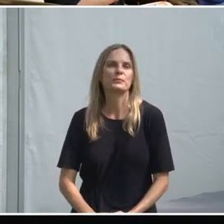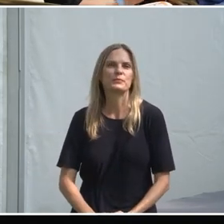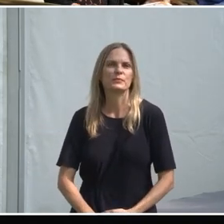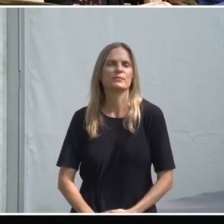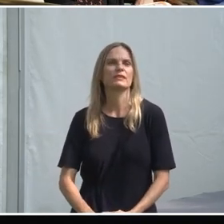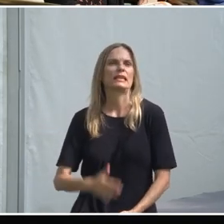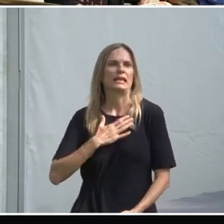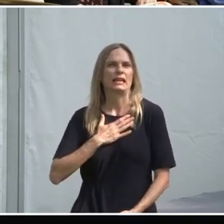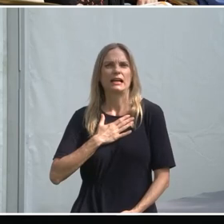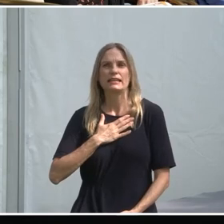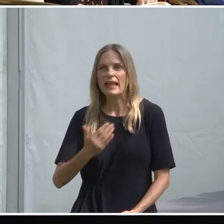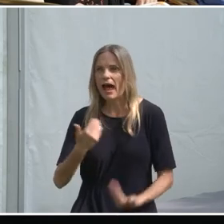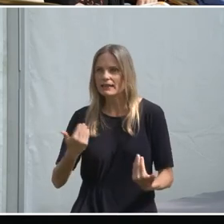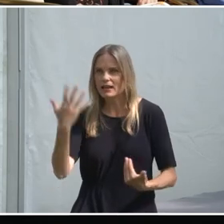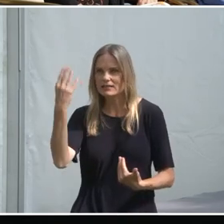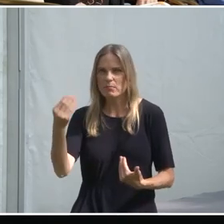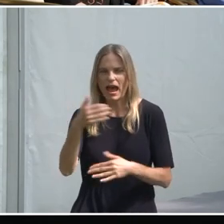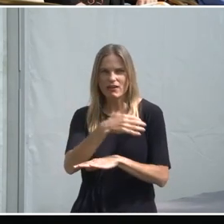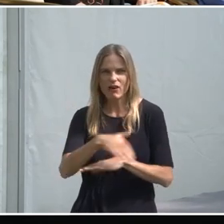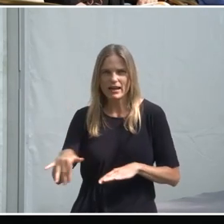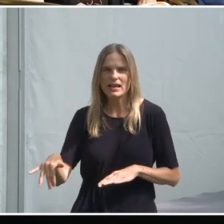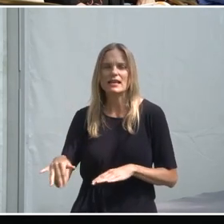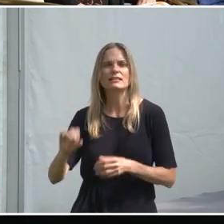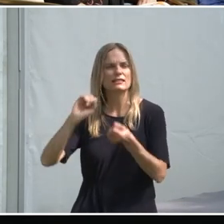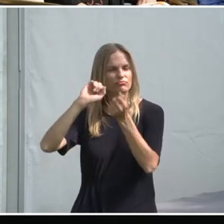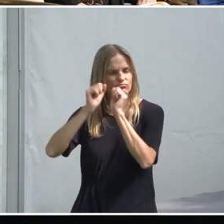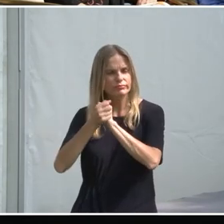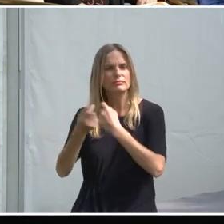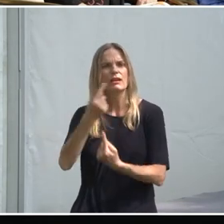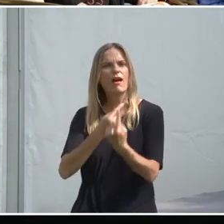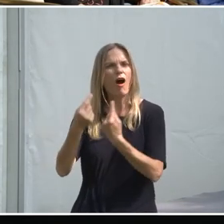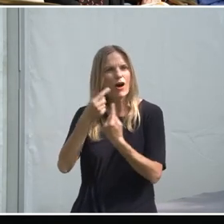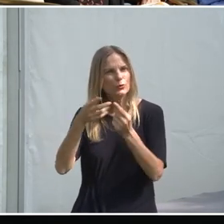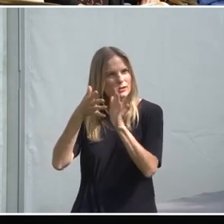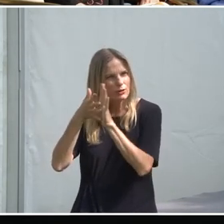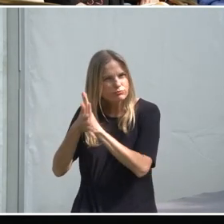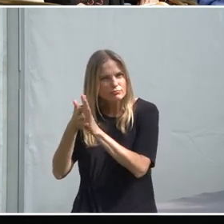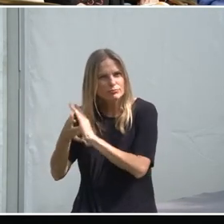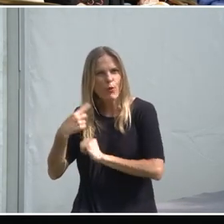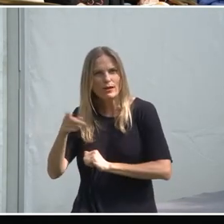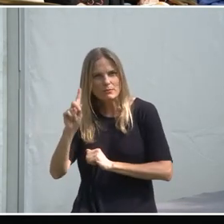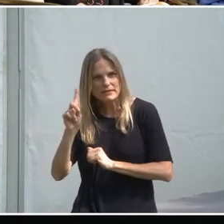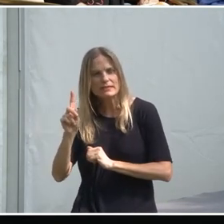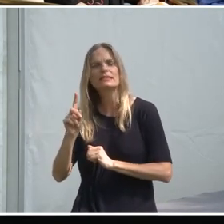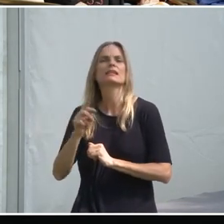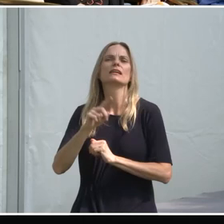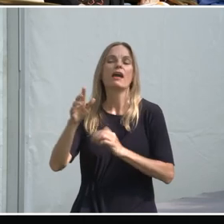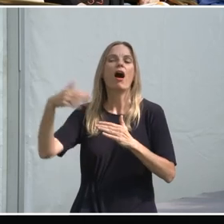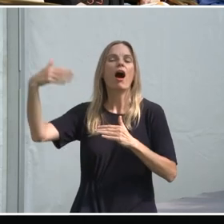Well, thank you for today. Remember that all insights from this debate and from the previous as well as the subsequent